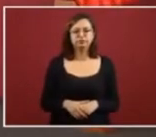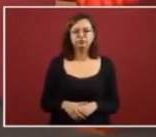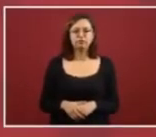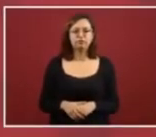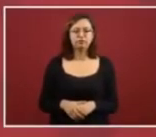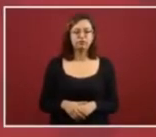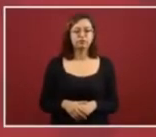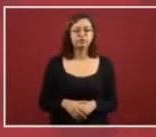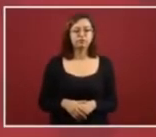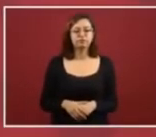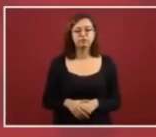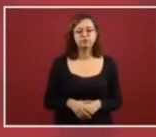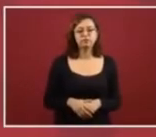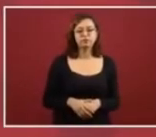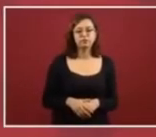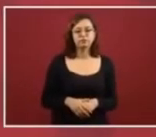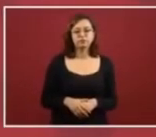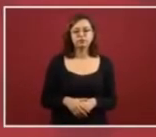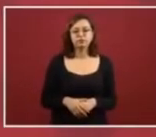quisieran